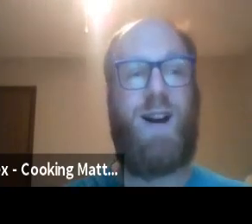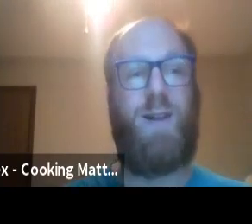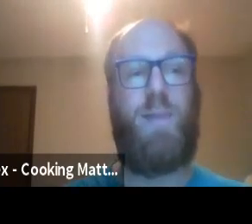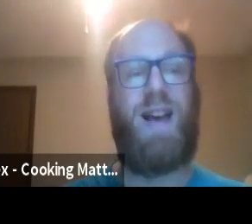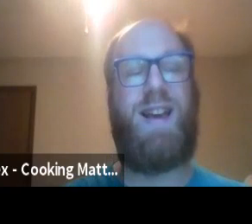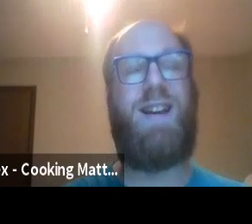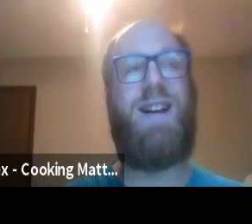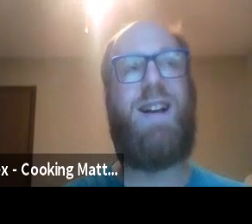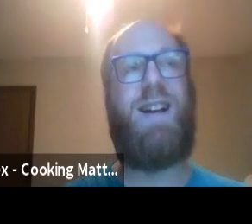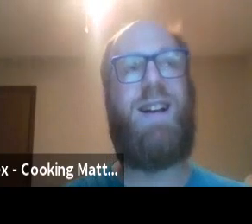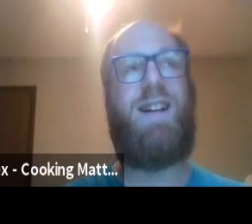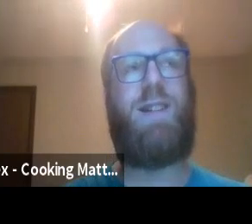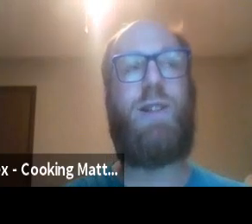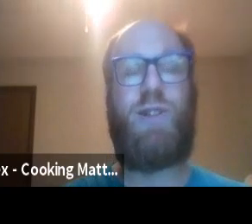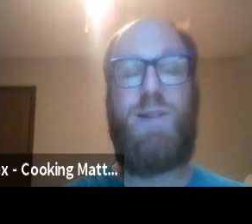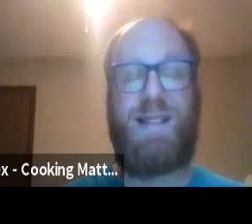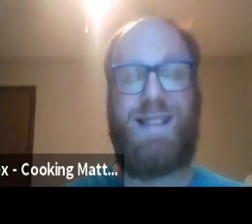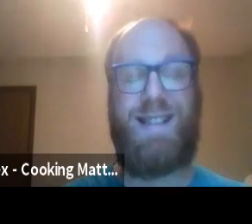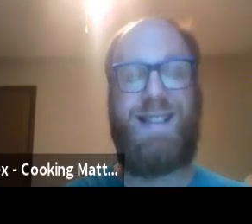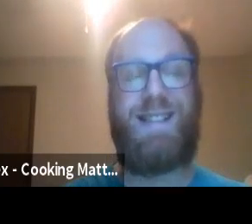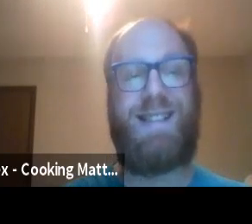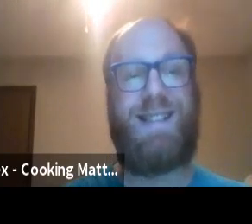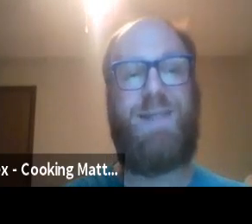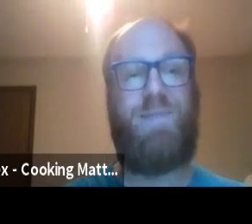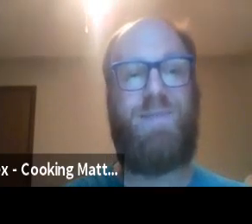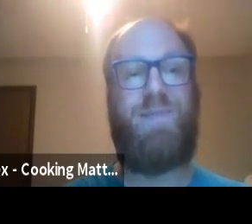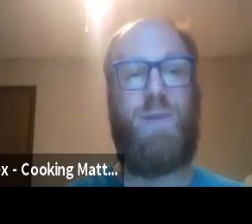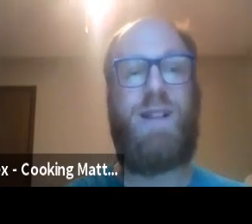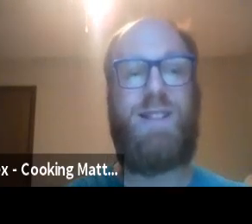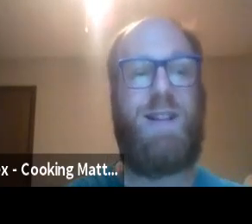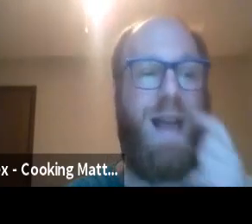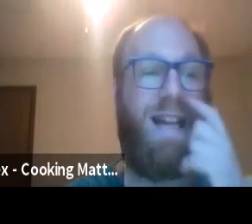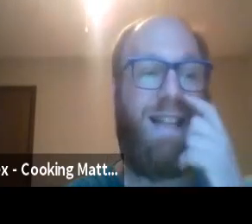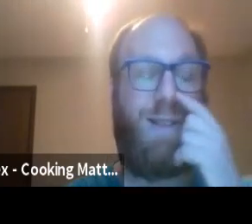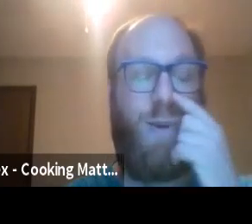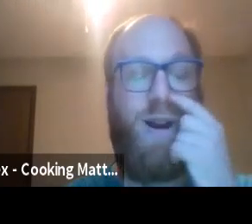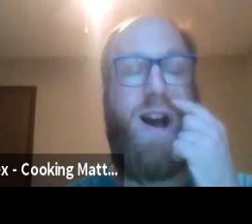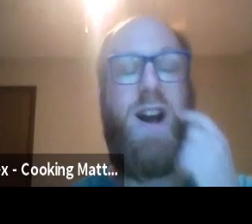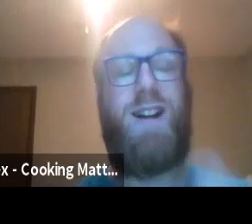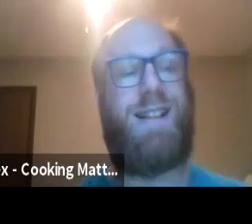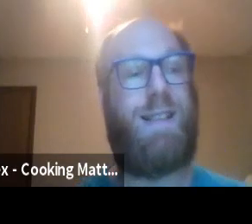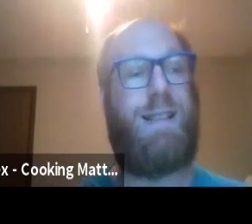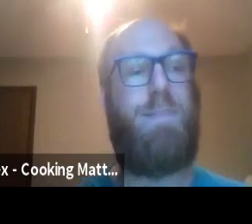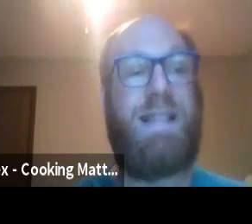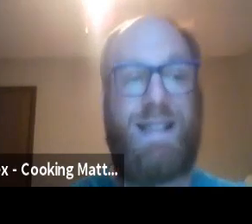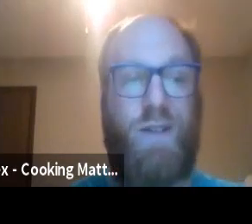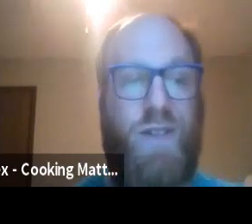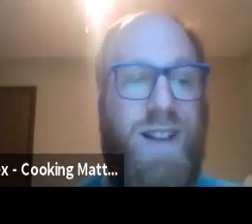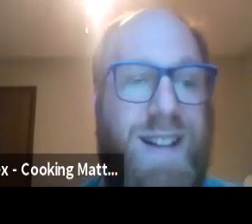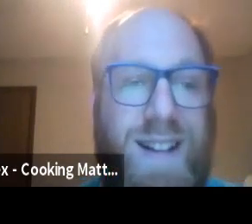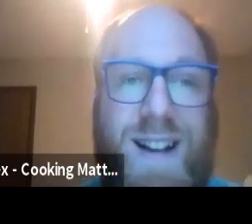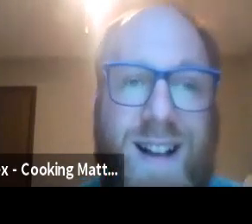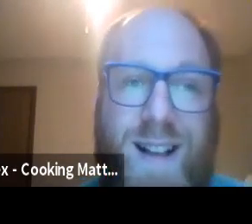I don't know about y'all, but those trail mixes, the ones already made at the store, are